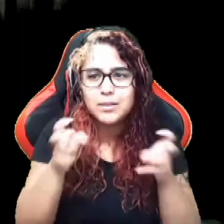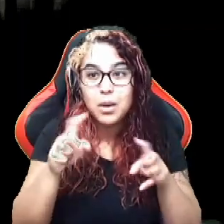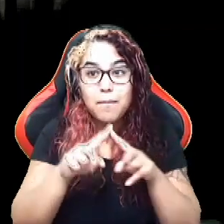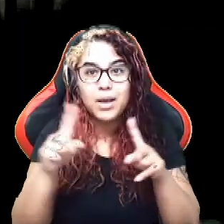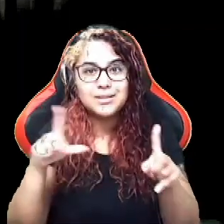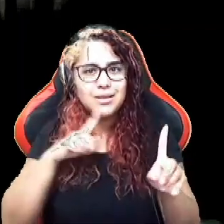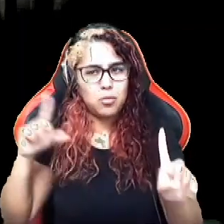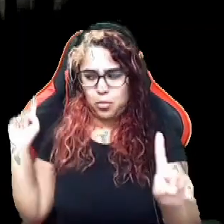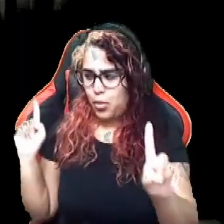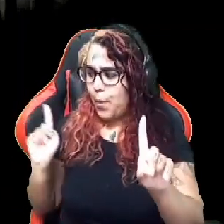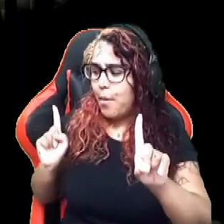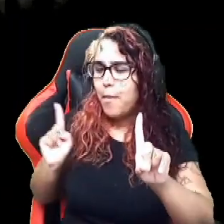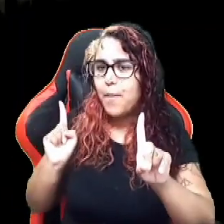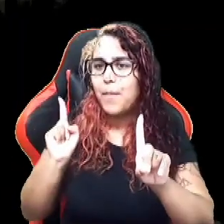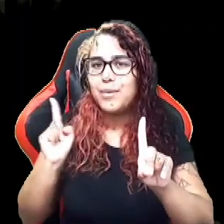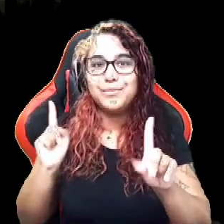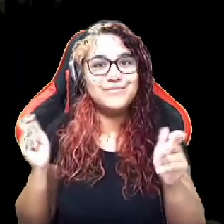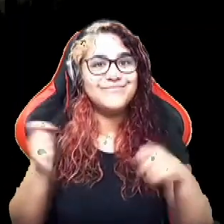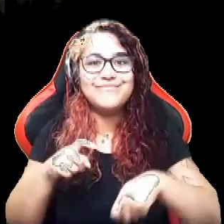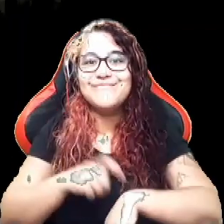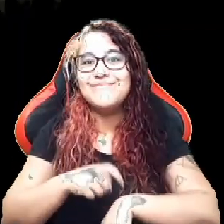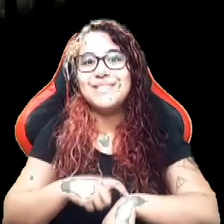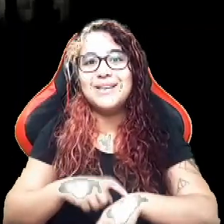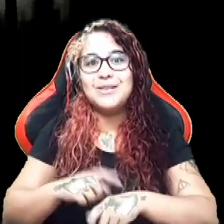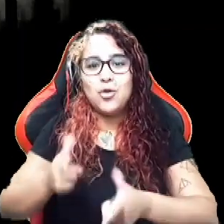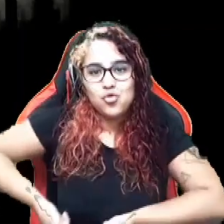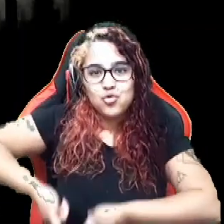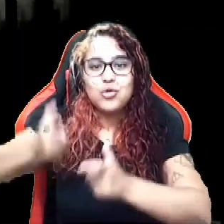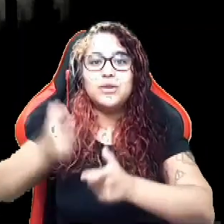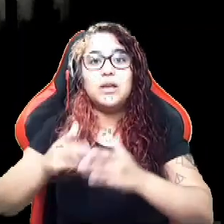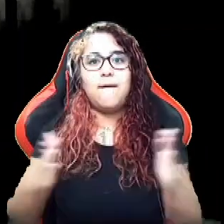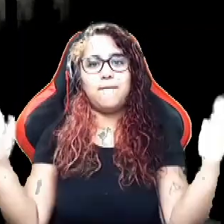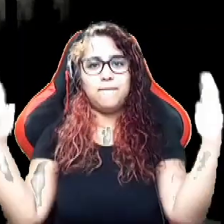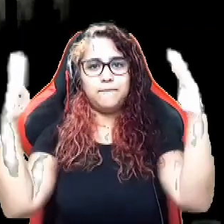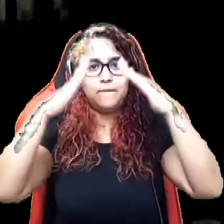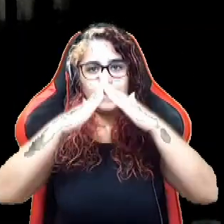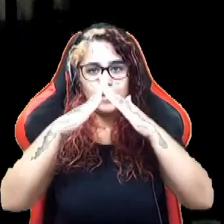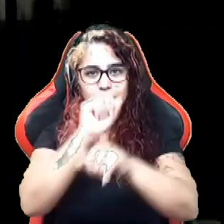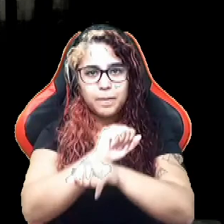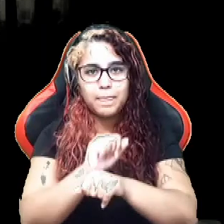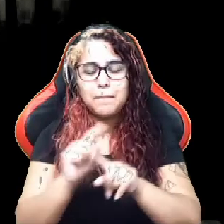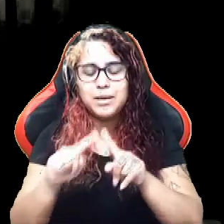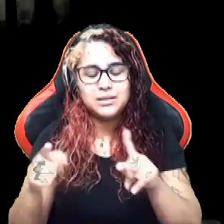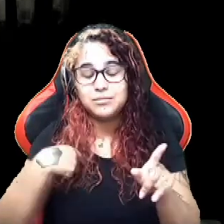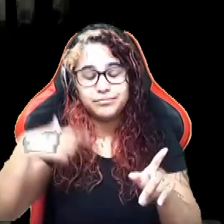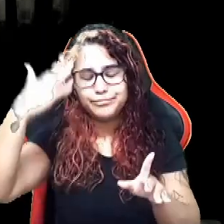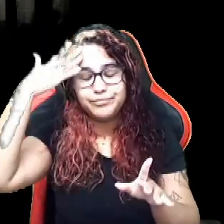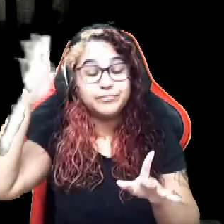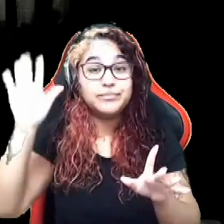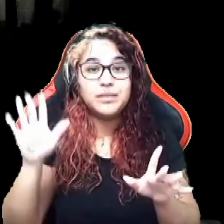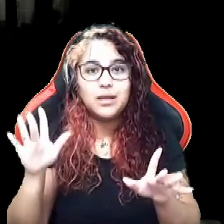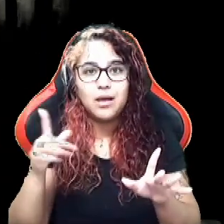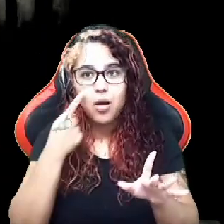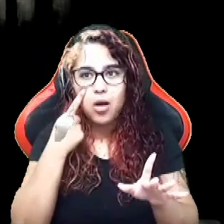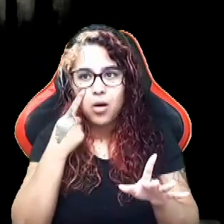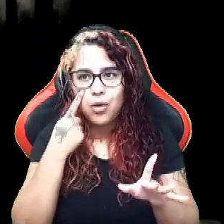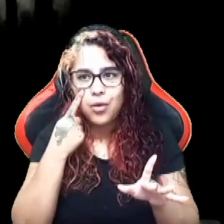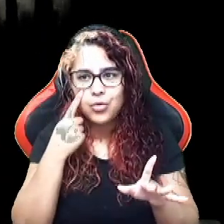can see this, but there was someone coming in the back, so I made my own cabin and I